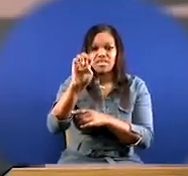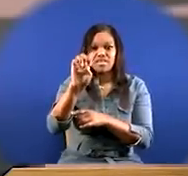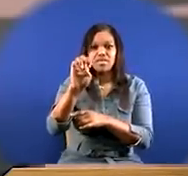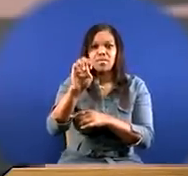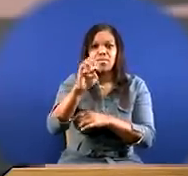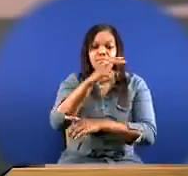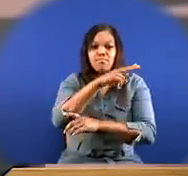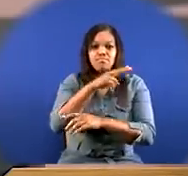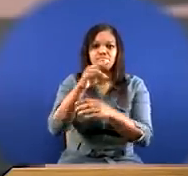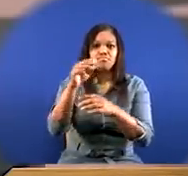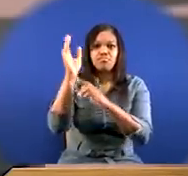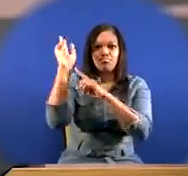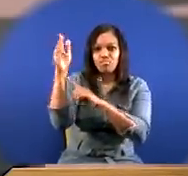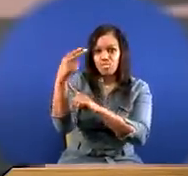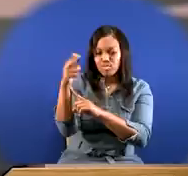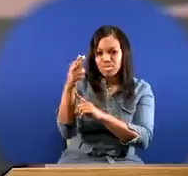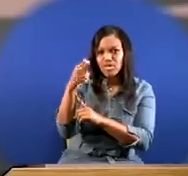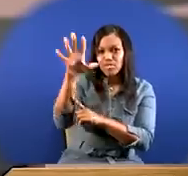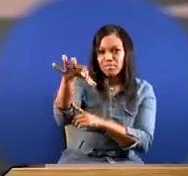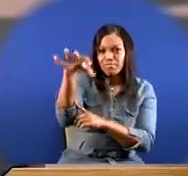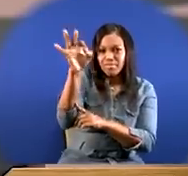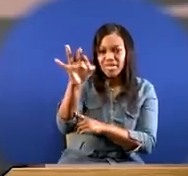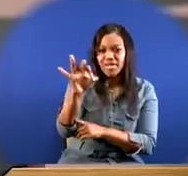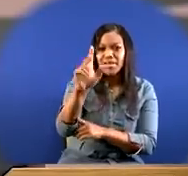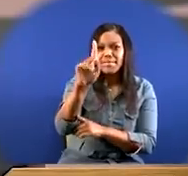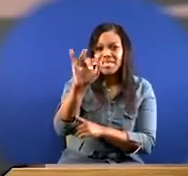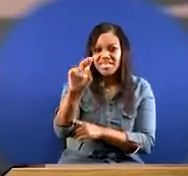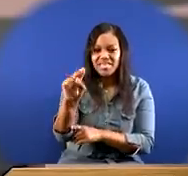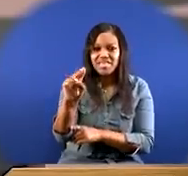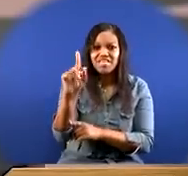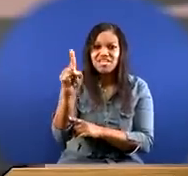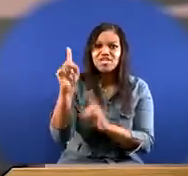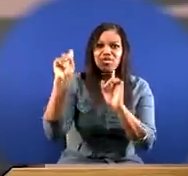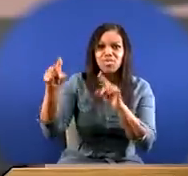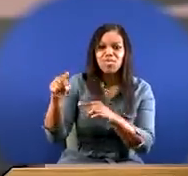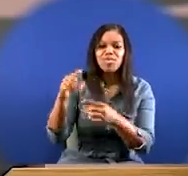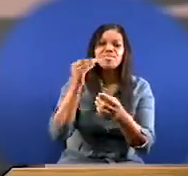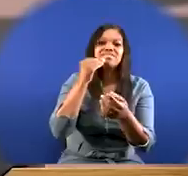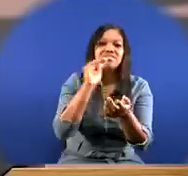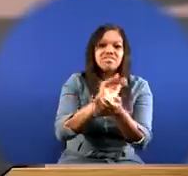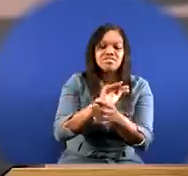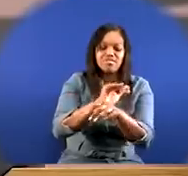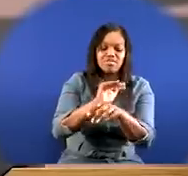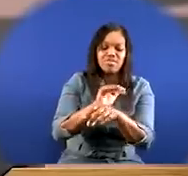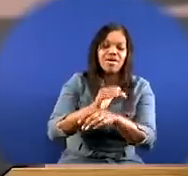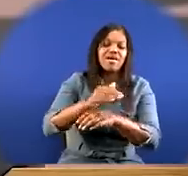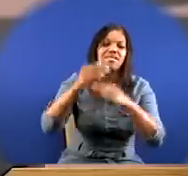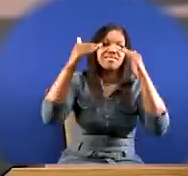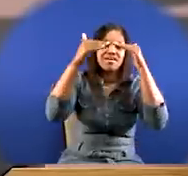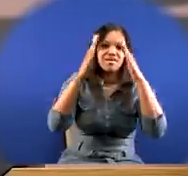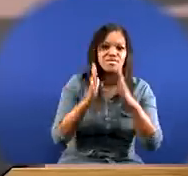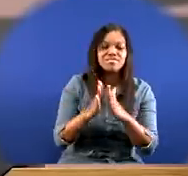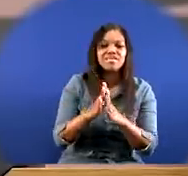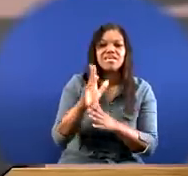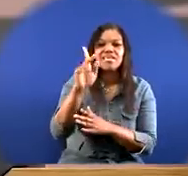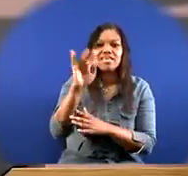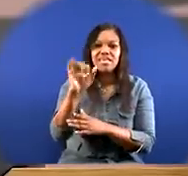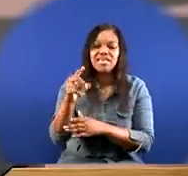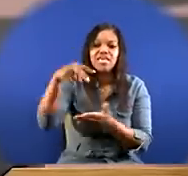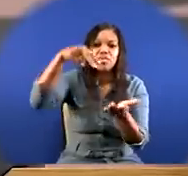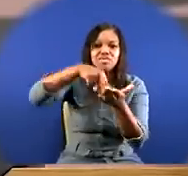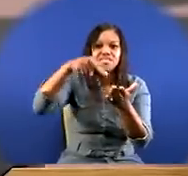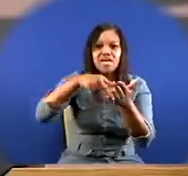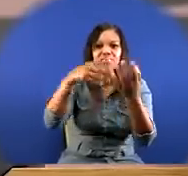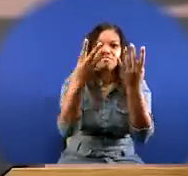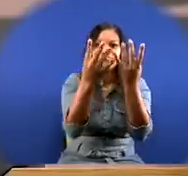Dr. King up along with his guests to bring them to dinner at his house. Dr. King, of course, was standing on the